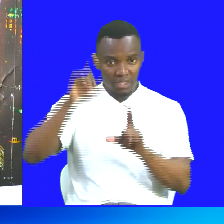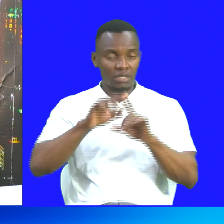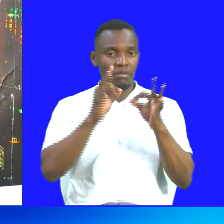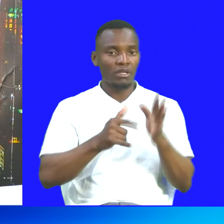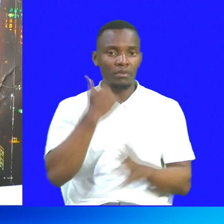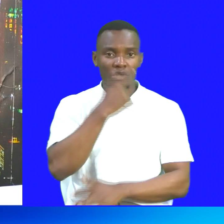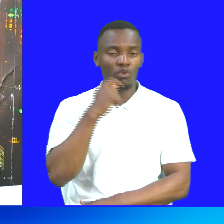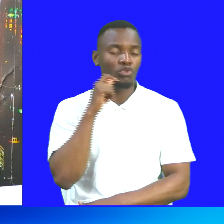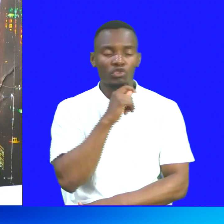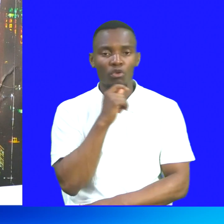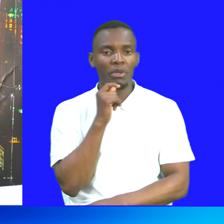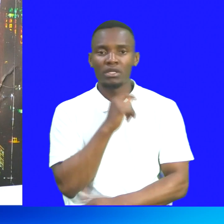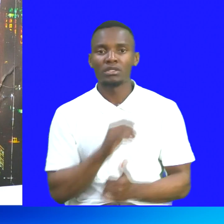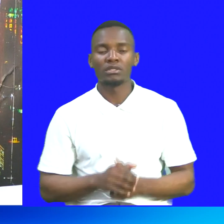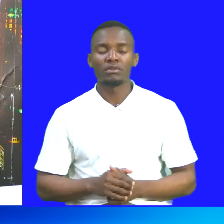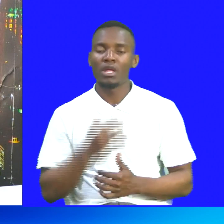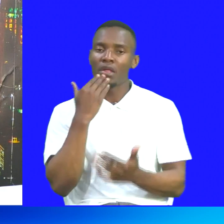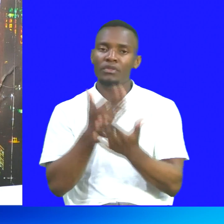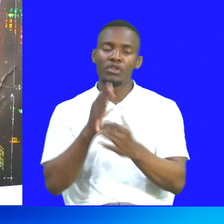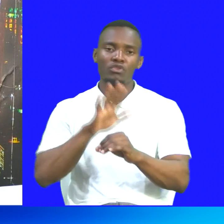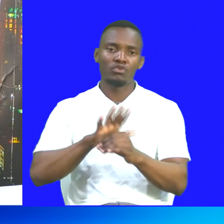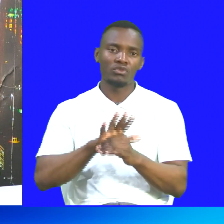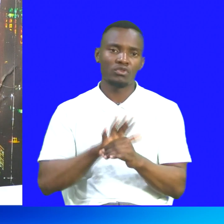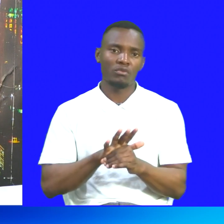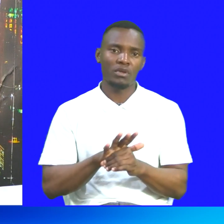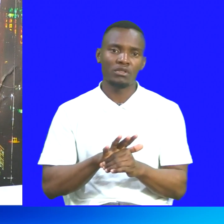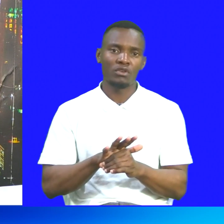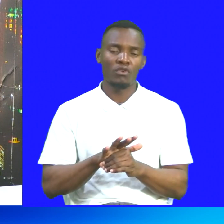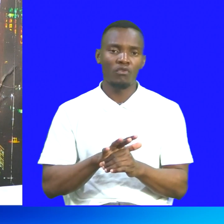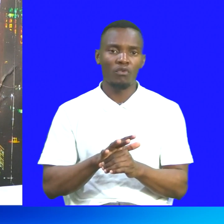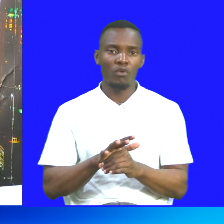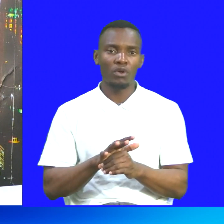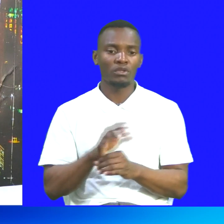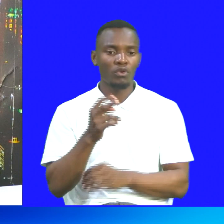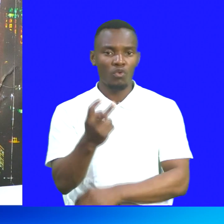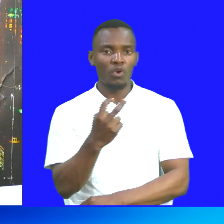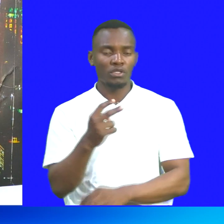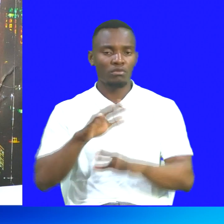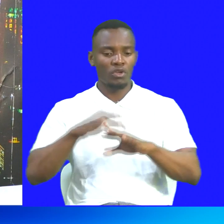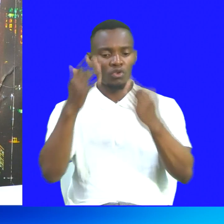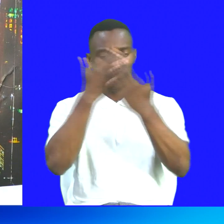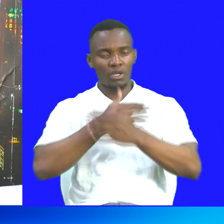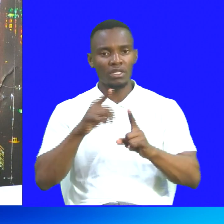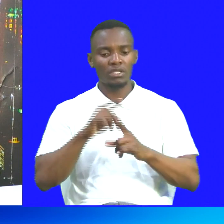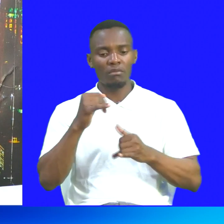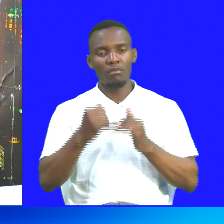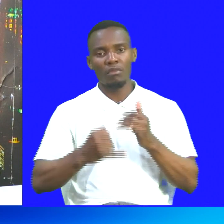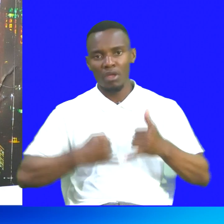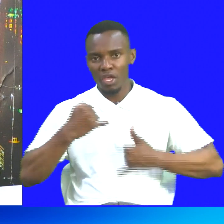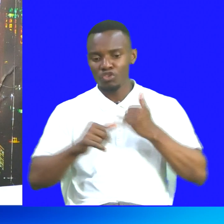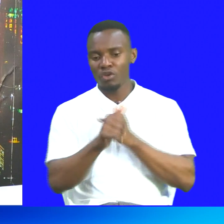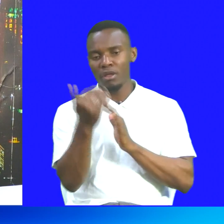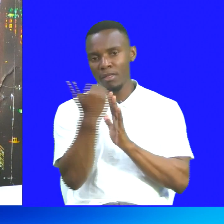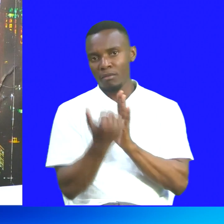been my sign language interpreter. Thank you so much for watching. Have a good night. and enjoy the rest of your viewing. Goodbye.